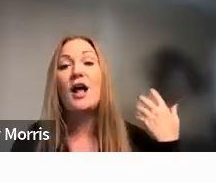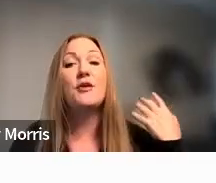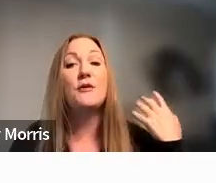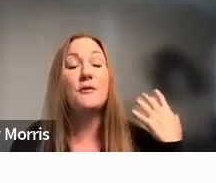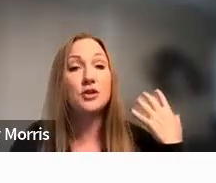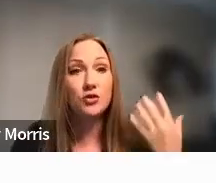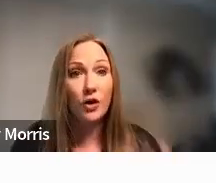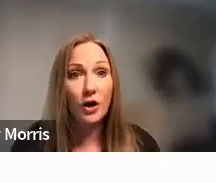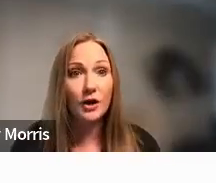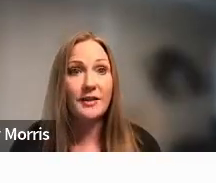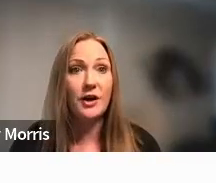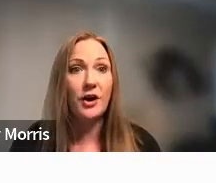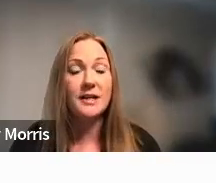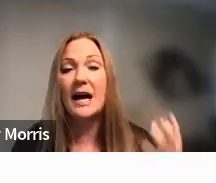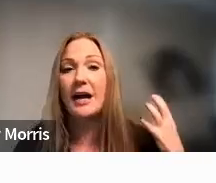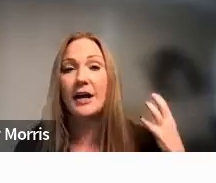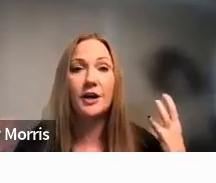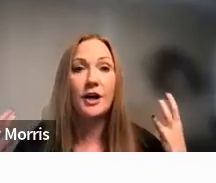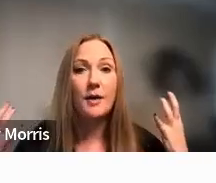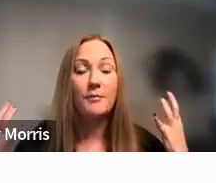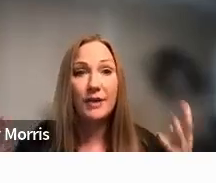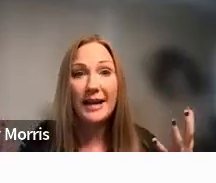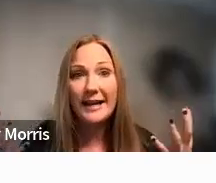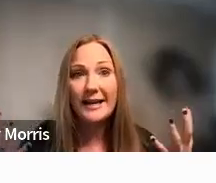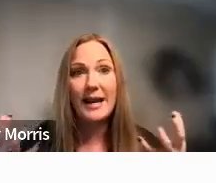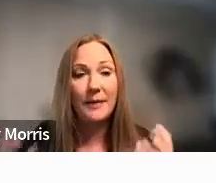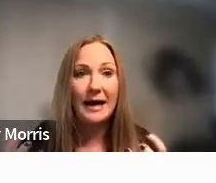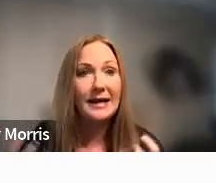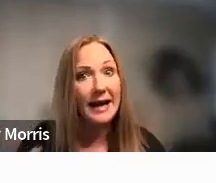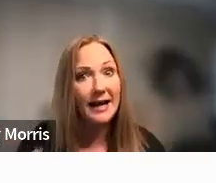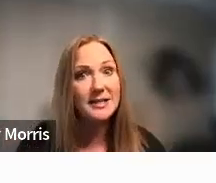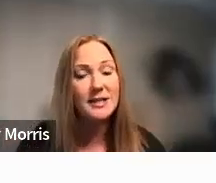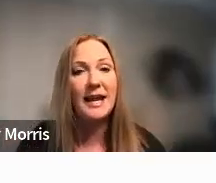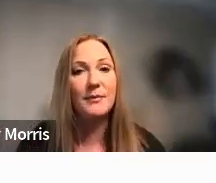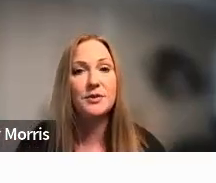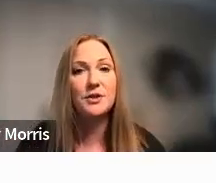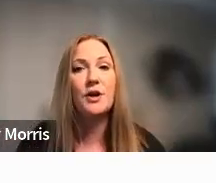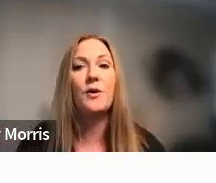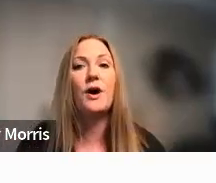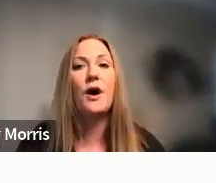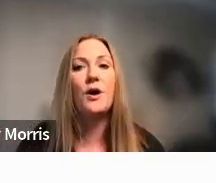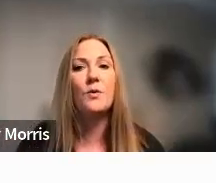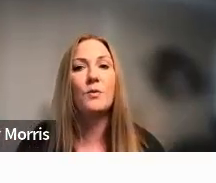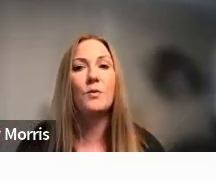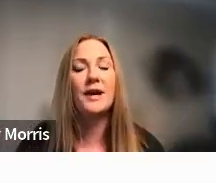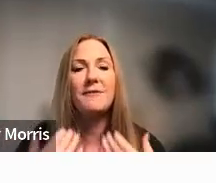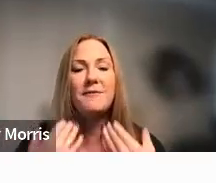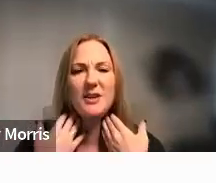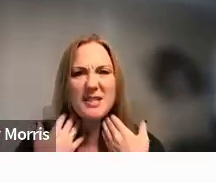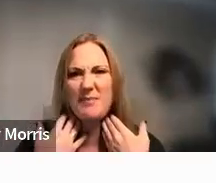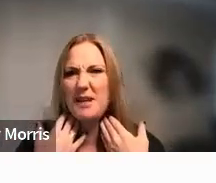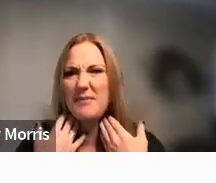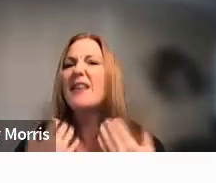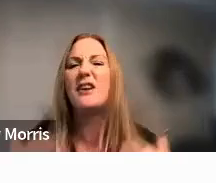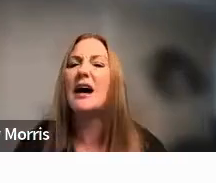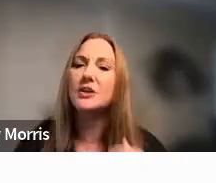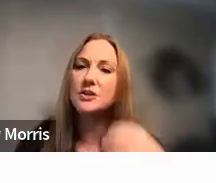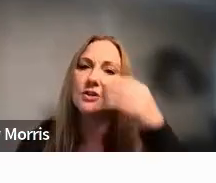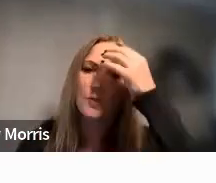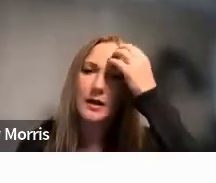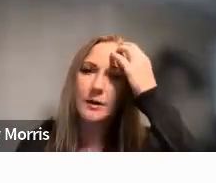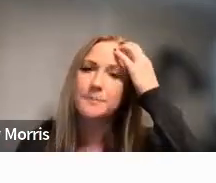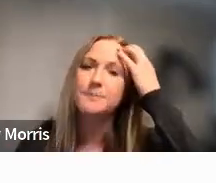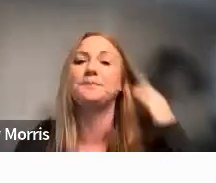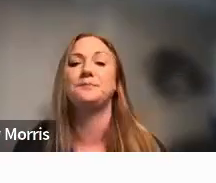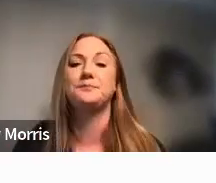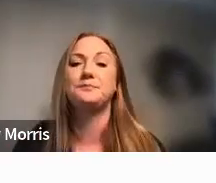back, the stronger that our entire brain and body get to be able to know, oh, when I feel something back there, I